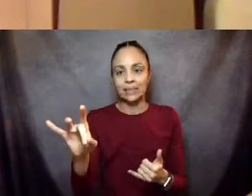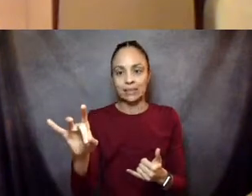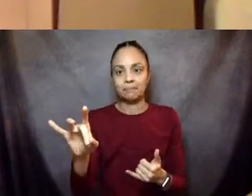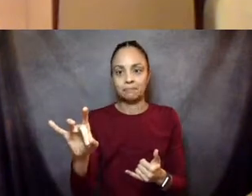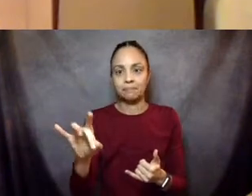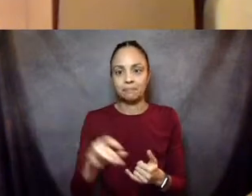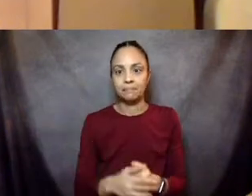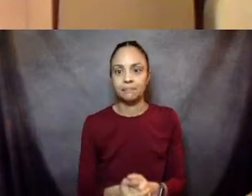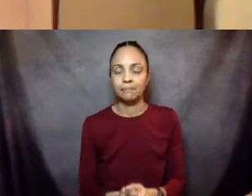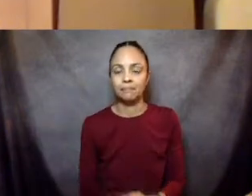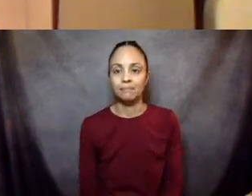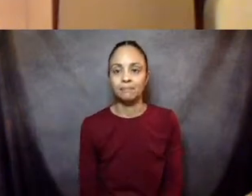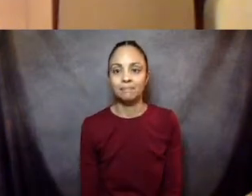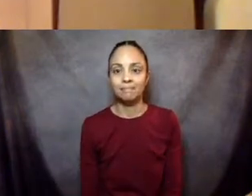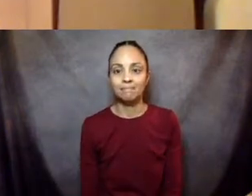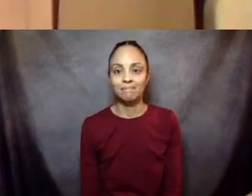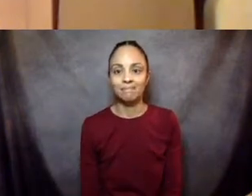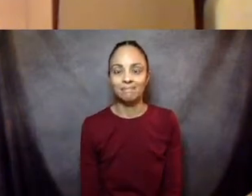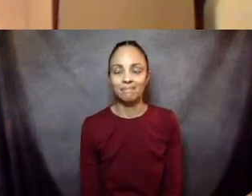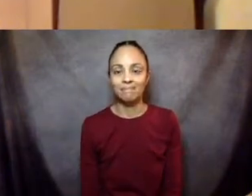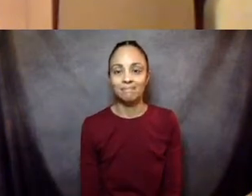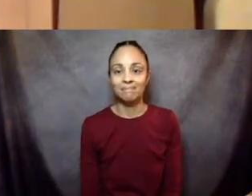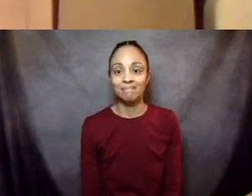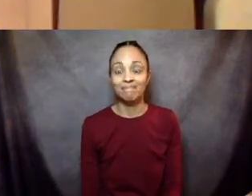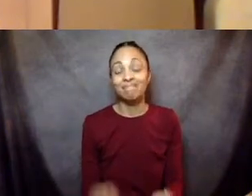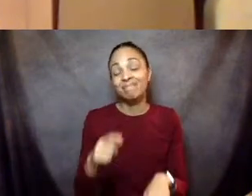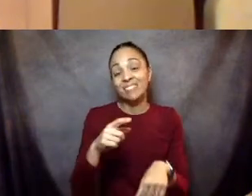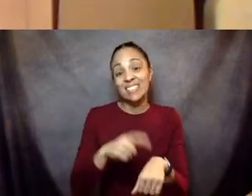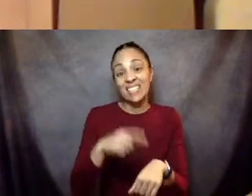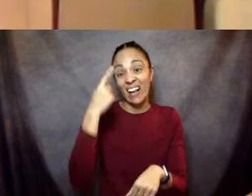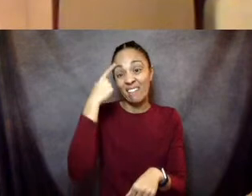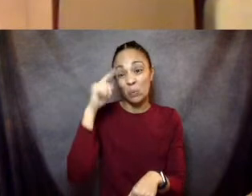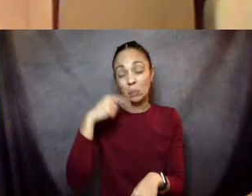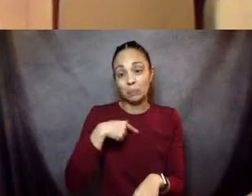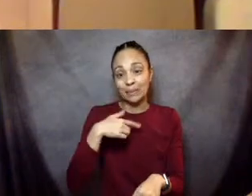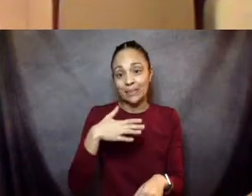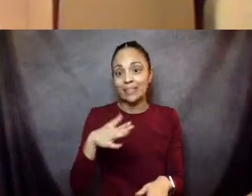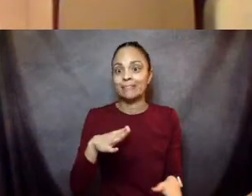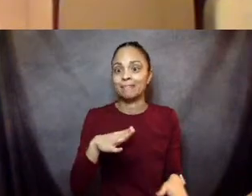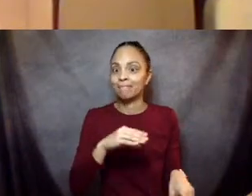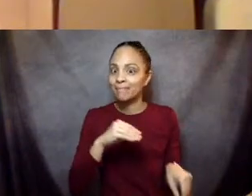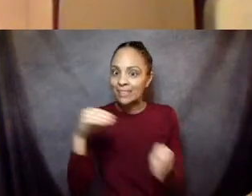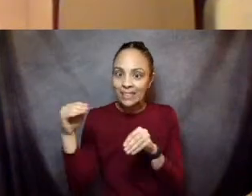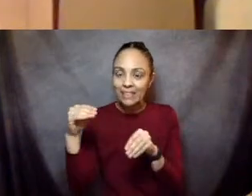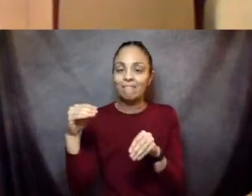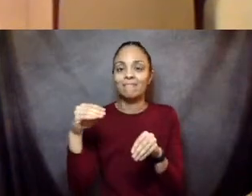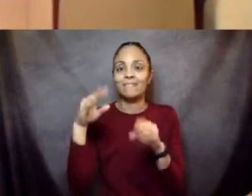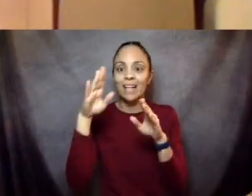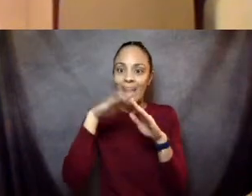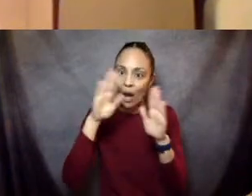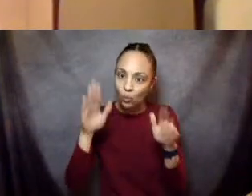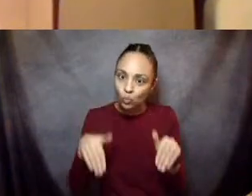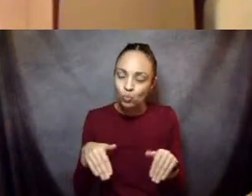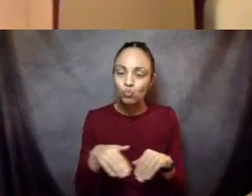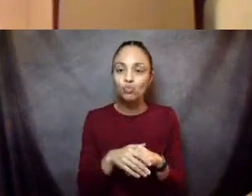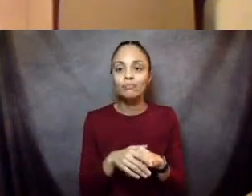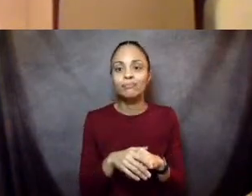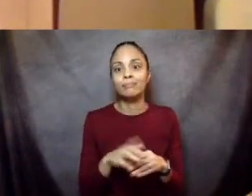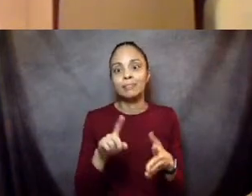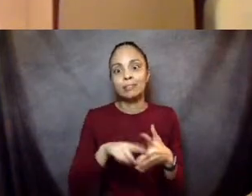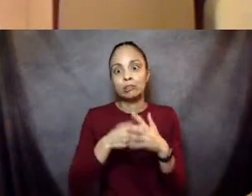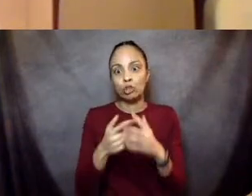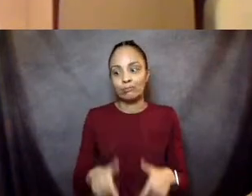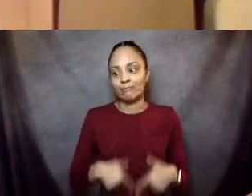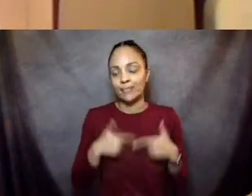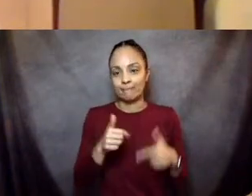and it was time to leave the nest. My mother, again, being an educator. My father wasn't in the picture because